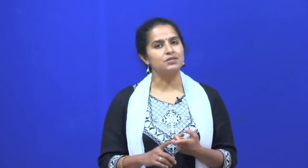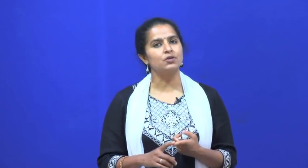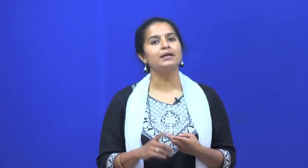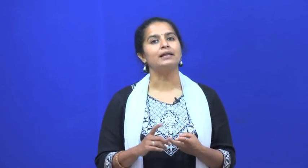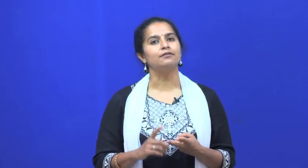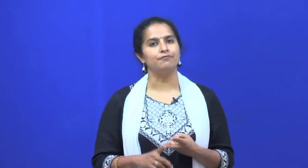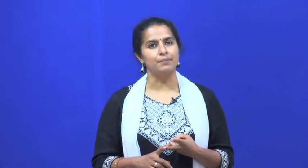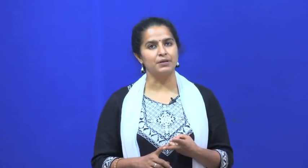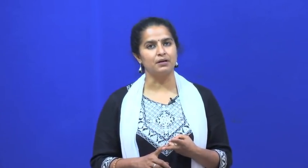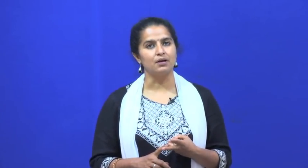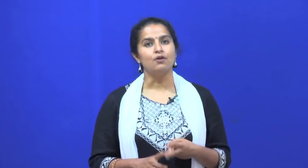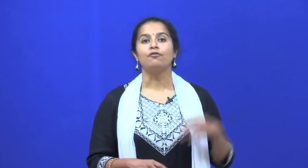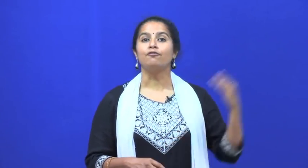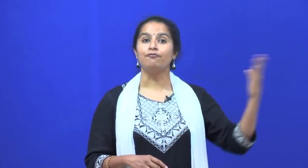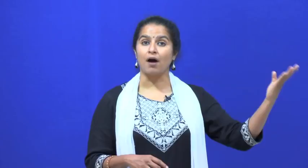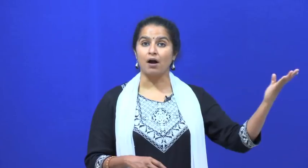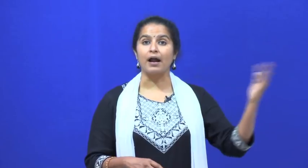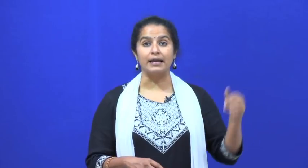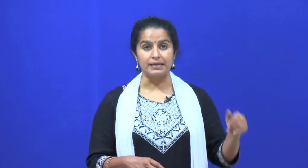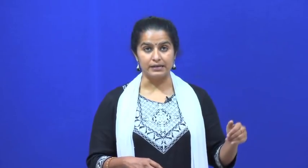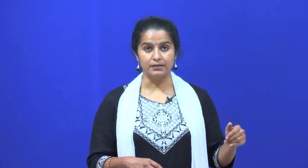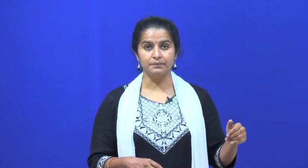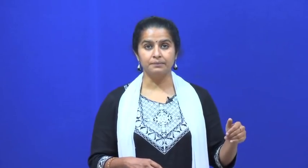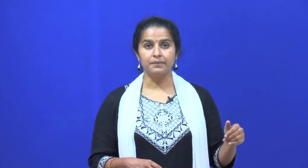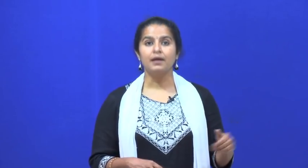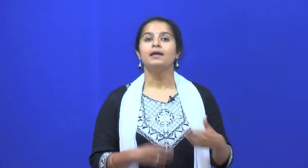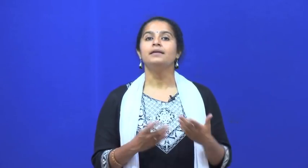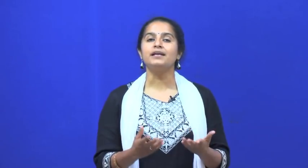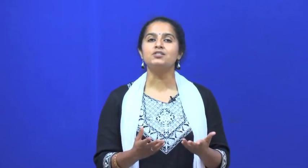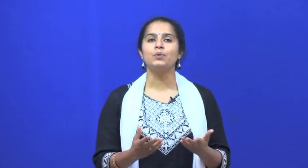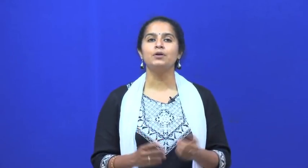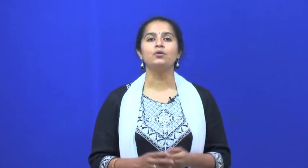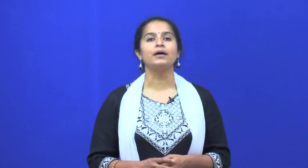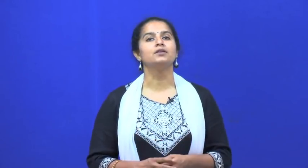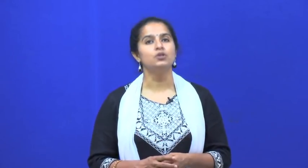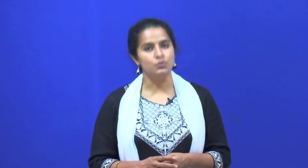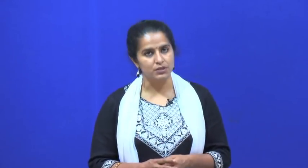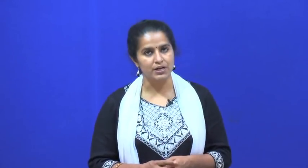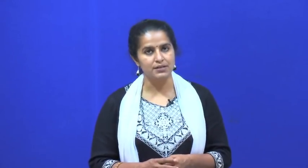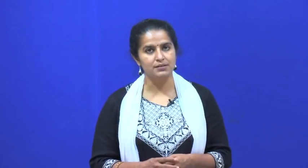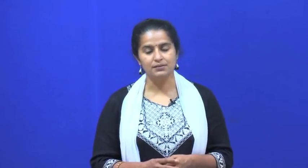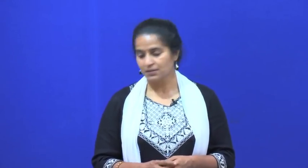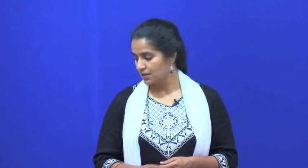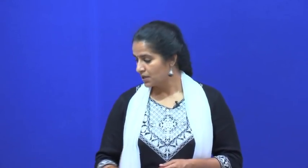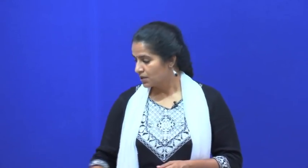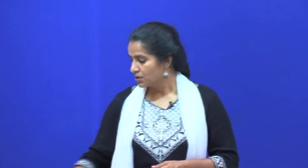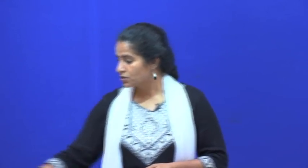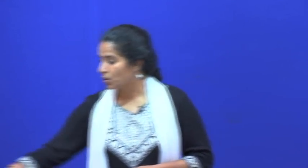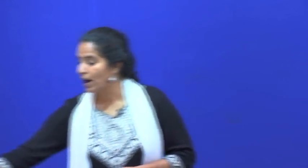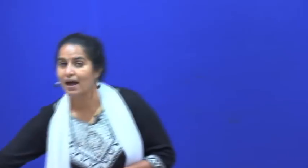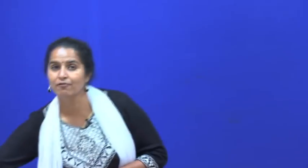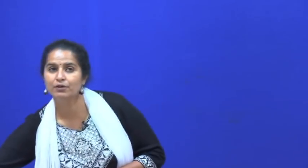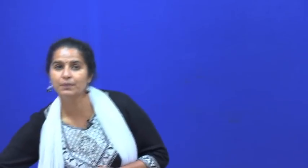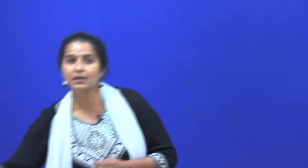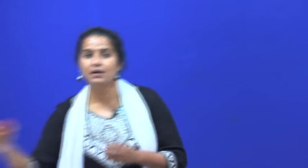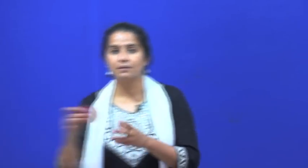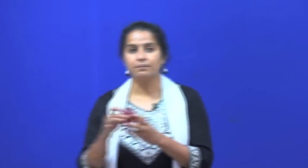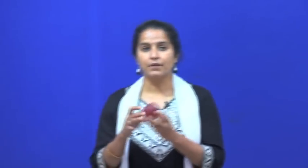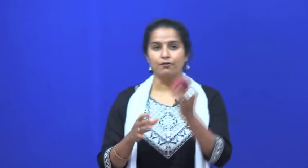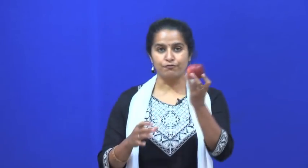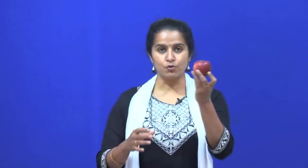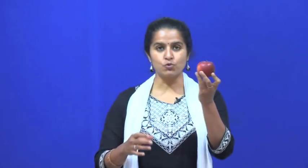at the masculine and the feminine for far and near. Next, we will look at the neuter gender. So, I have with